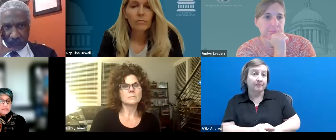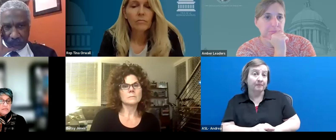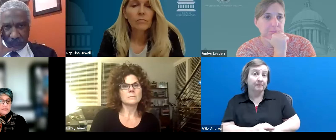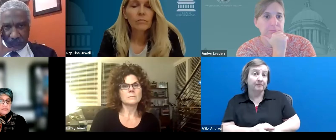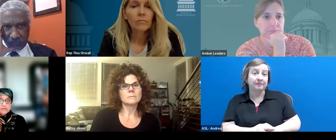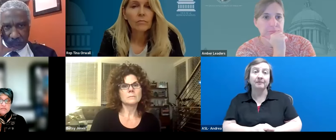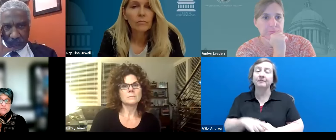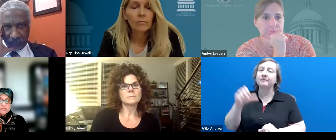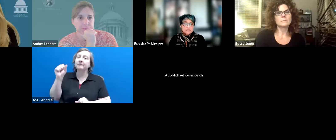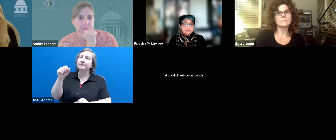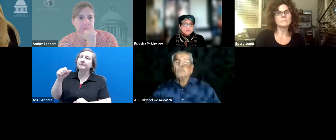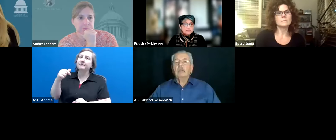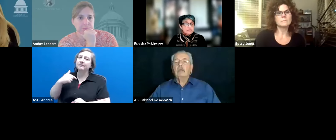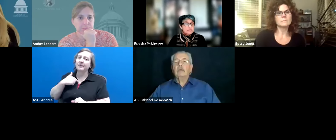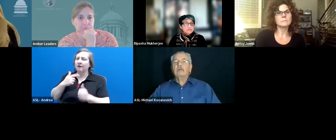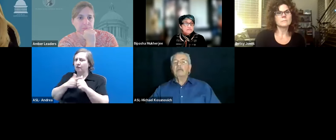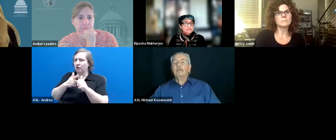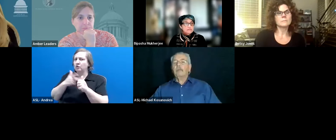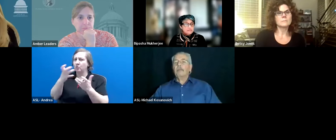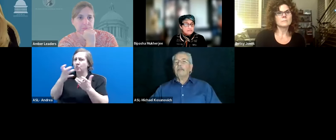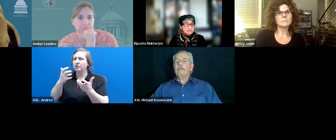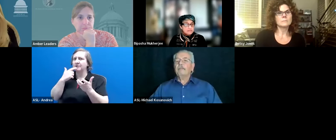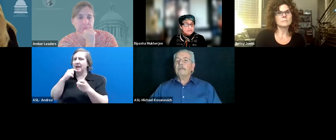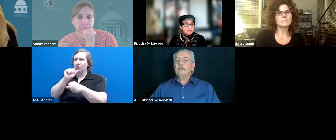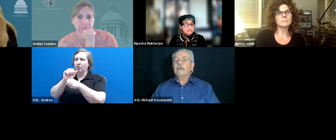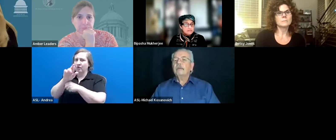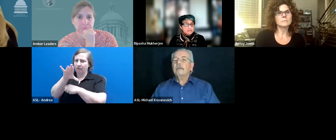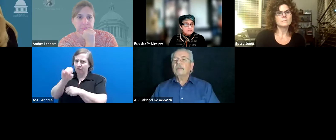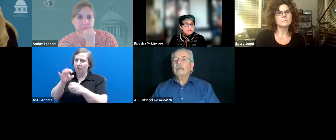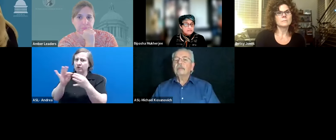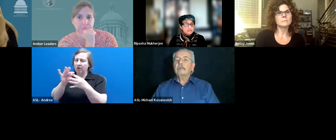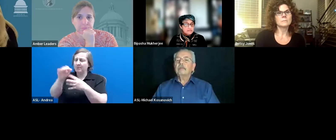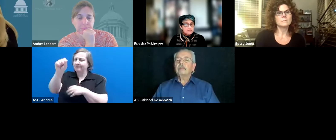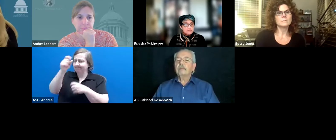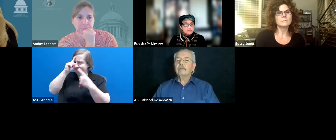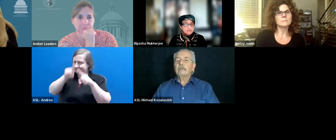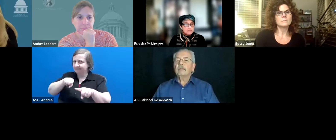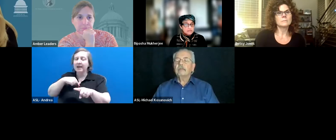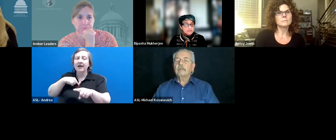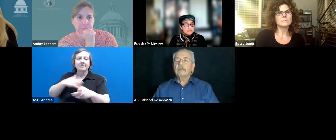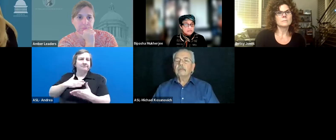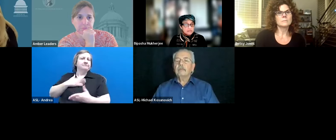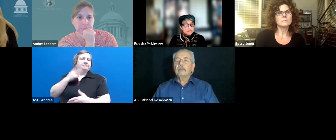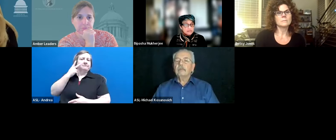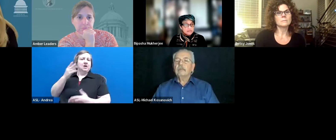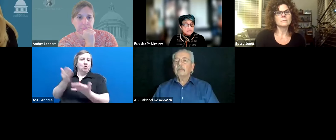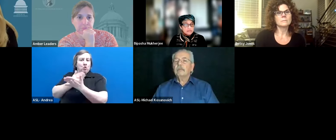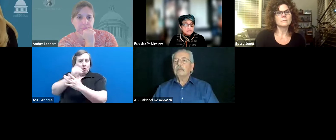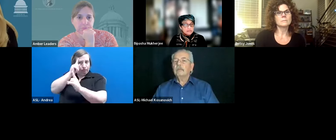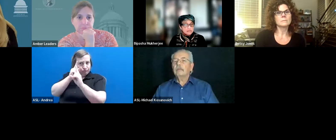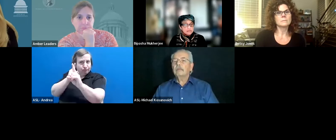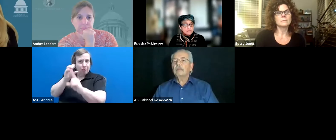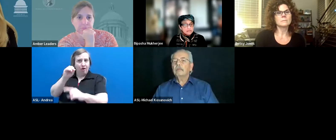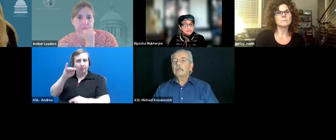Yeah, I just first want to echo the workforce comment and was really glad. I think I saw that there's a new objective added